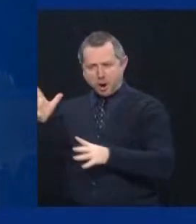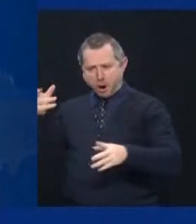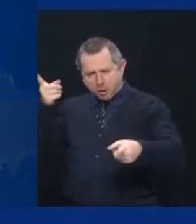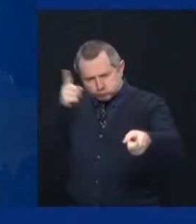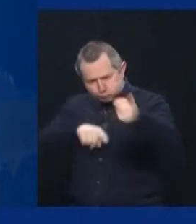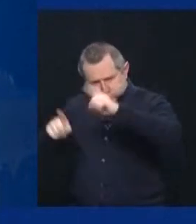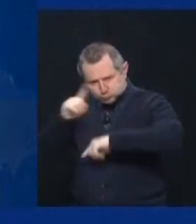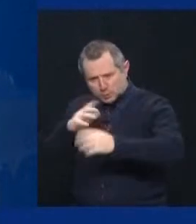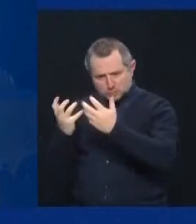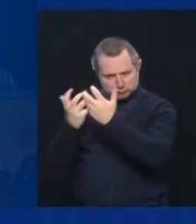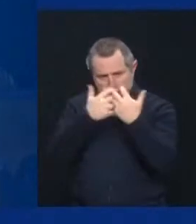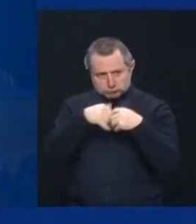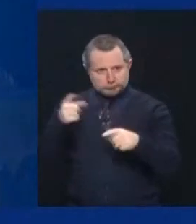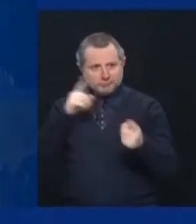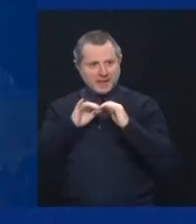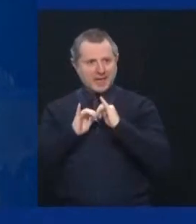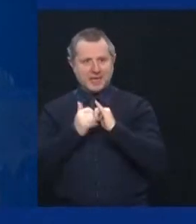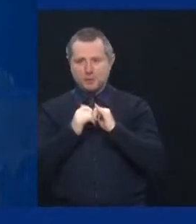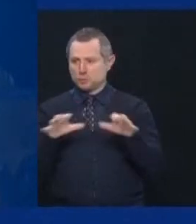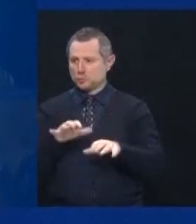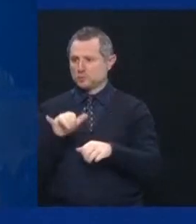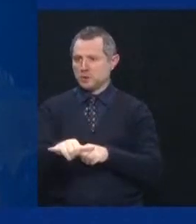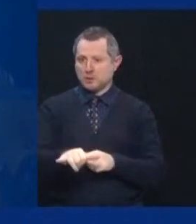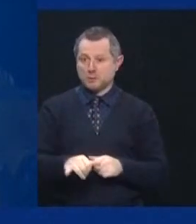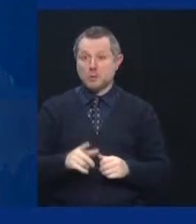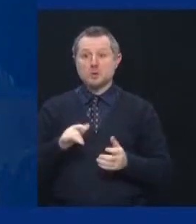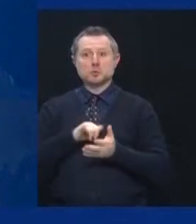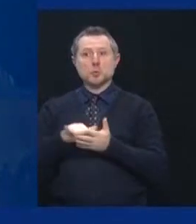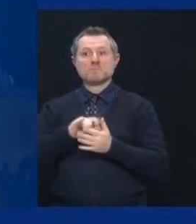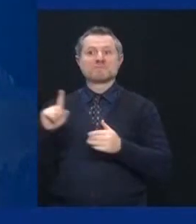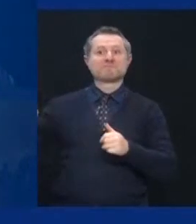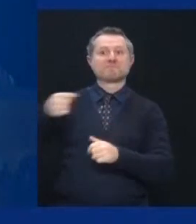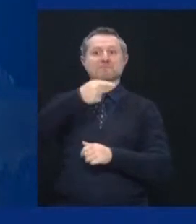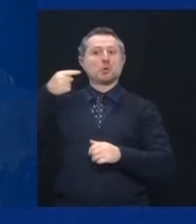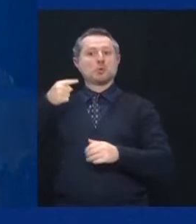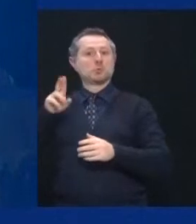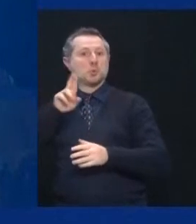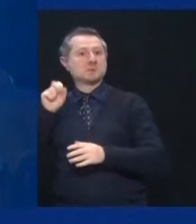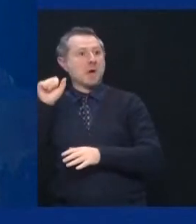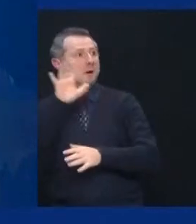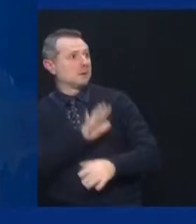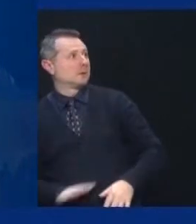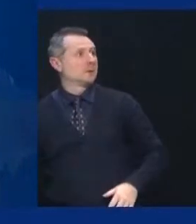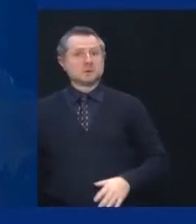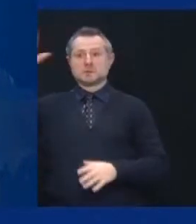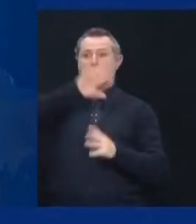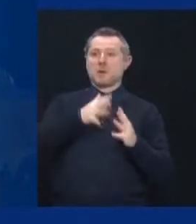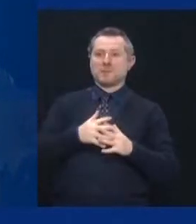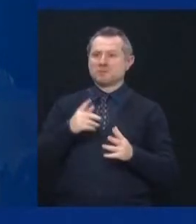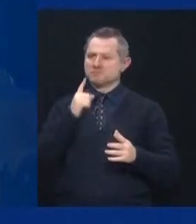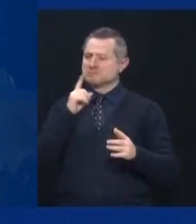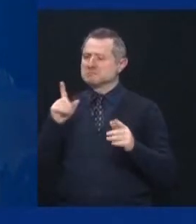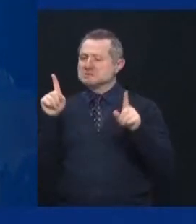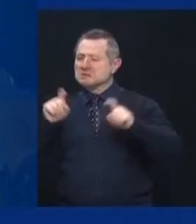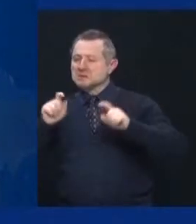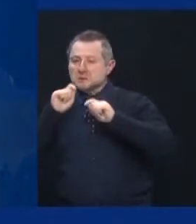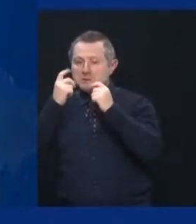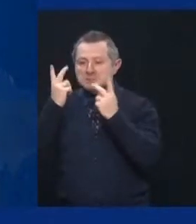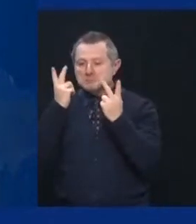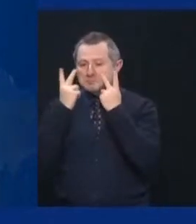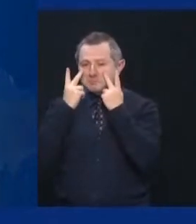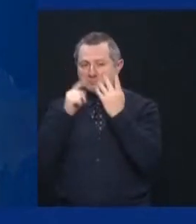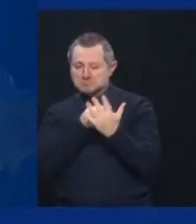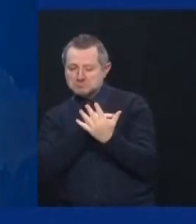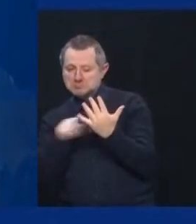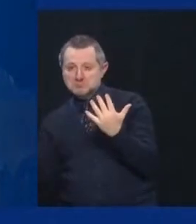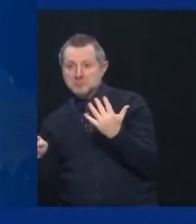this. We believe we are the first state in the nation to run this kind of pilot. We think it can be very